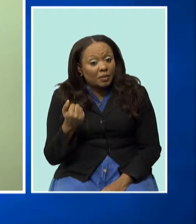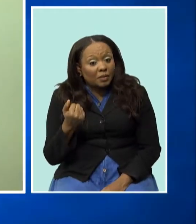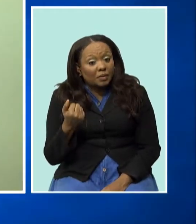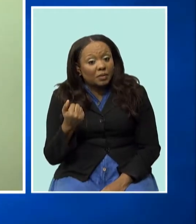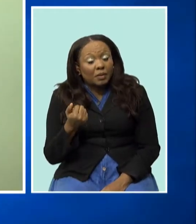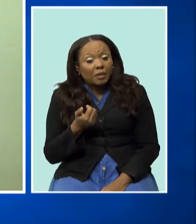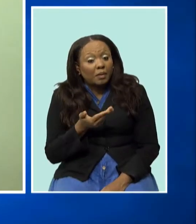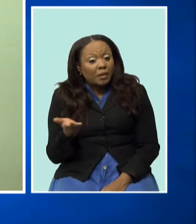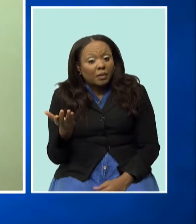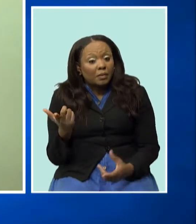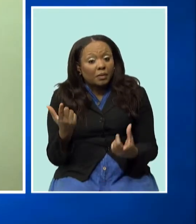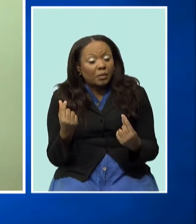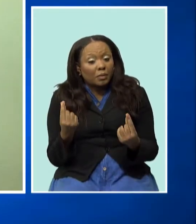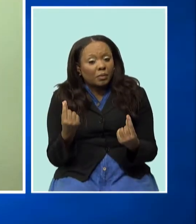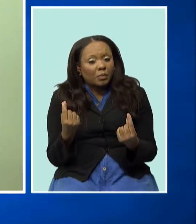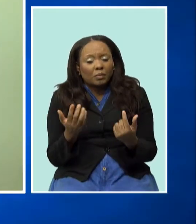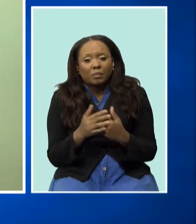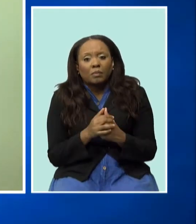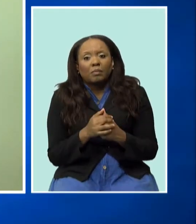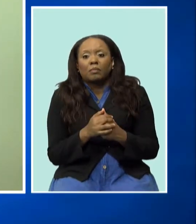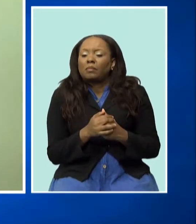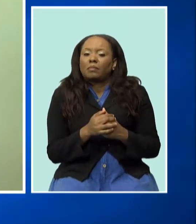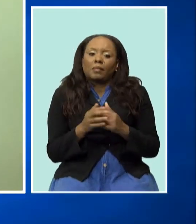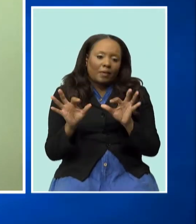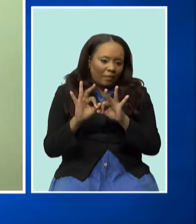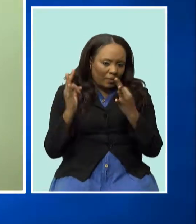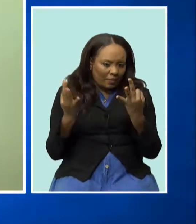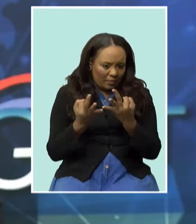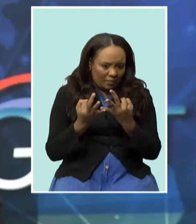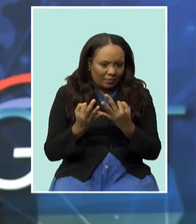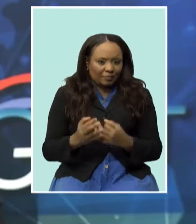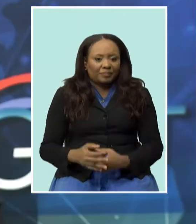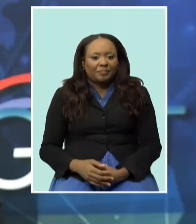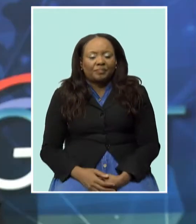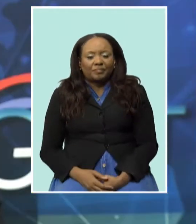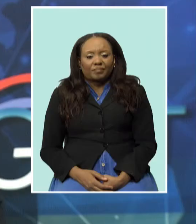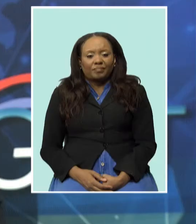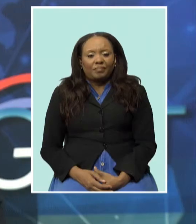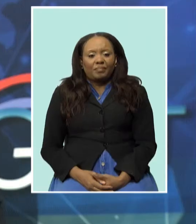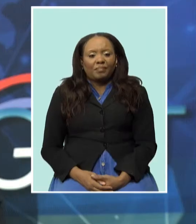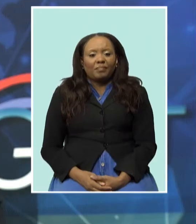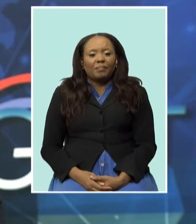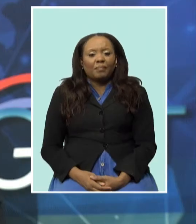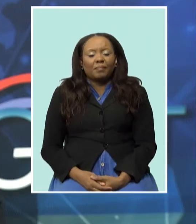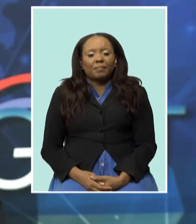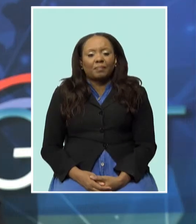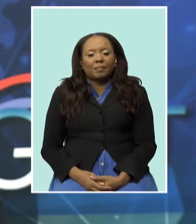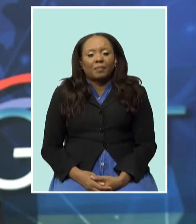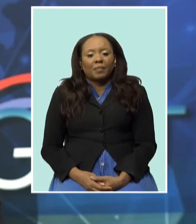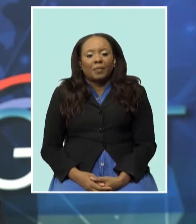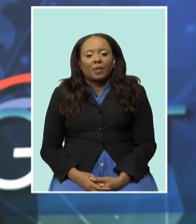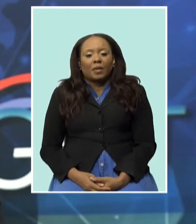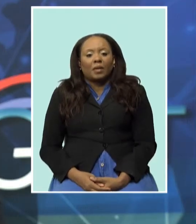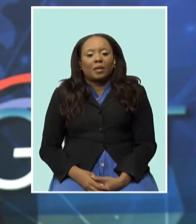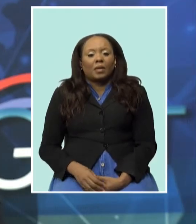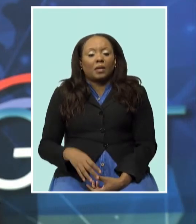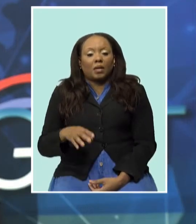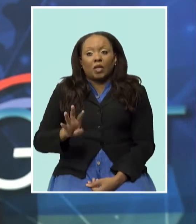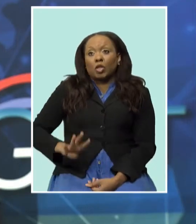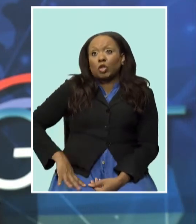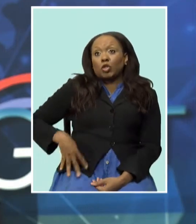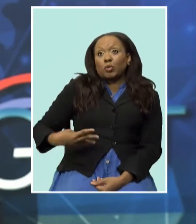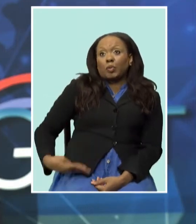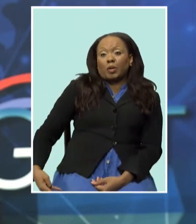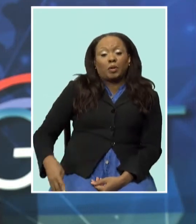is with the extended family. Fresh on the heels of claiming its